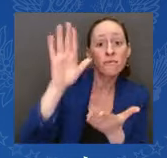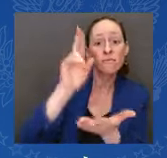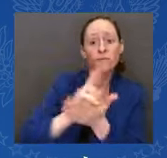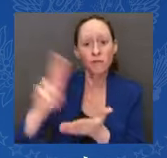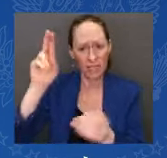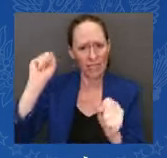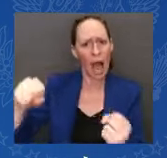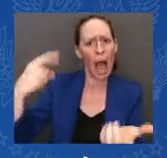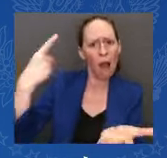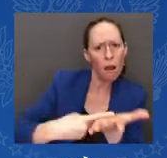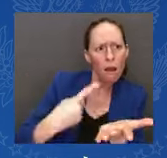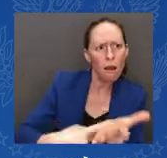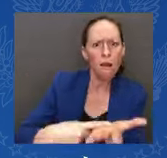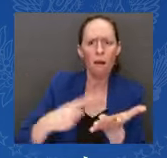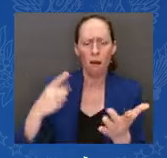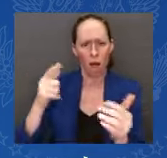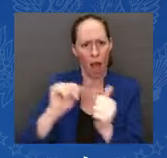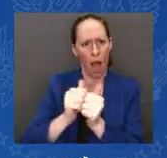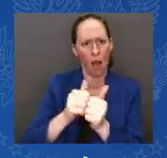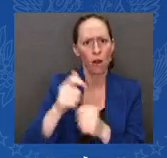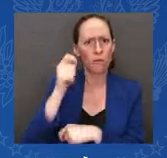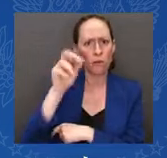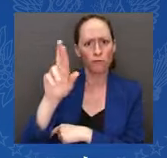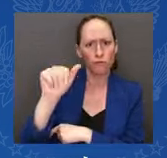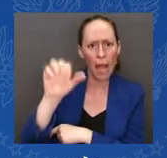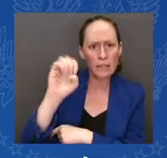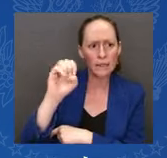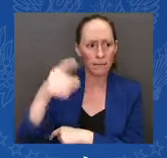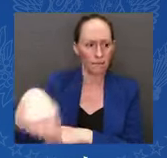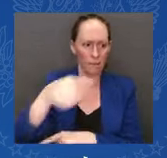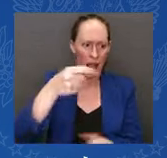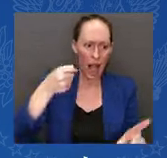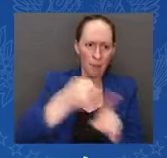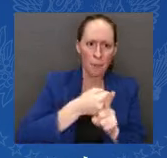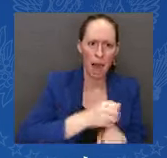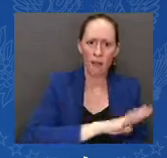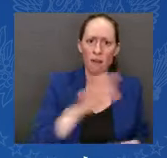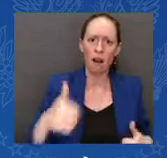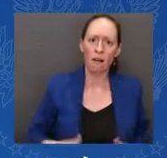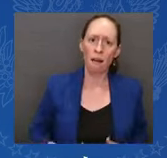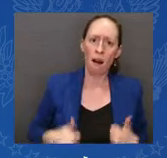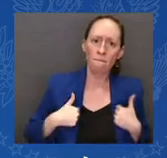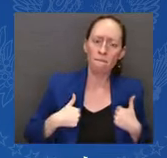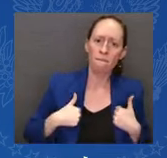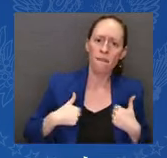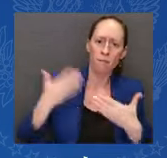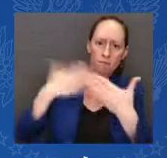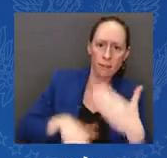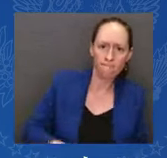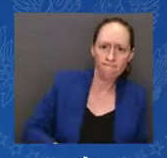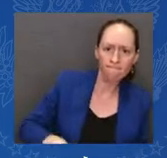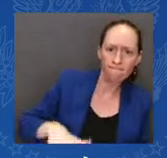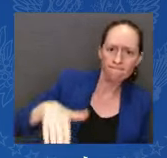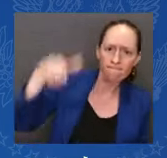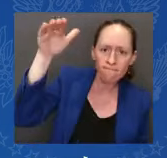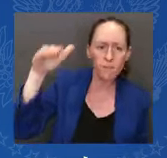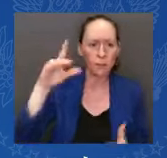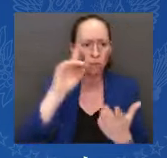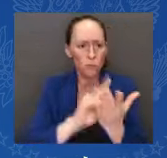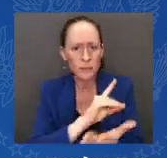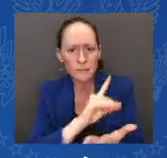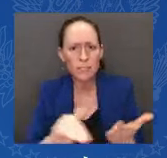be it through discrimination or inspiration or otherwise," end of quote. Because the truth is, we all know it,